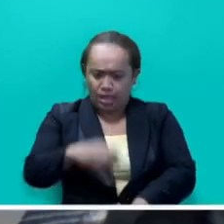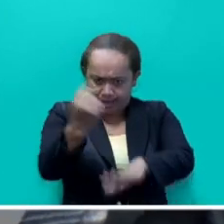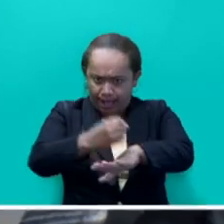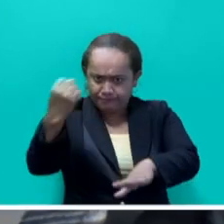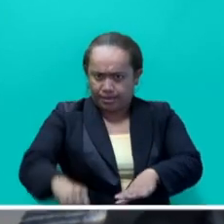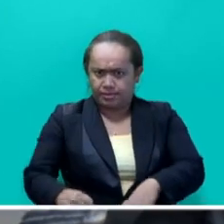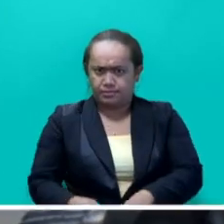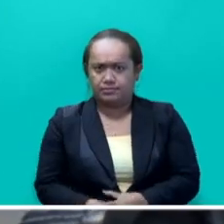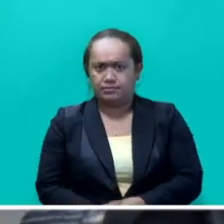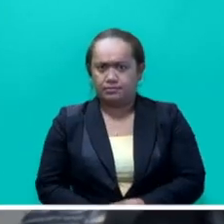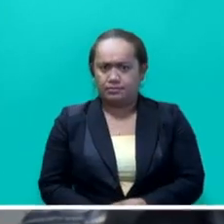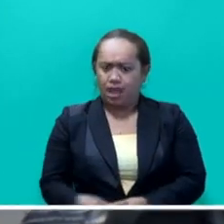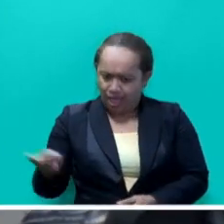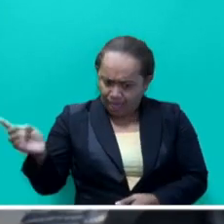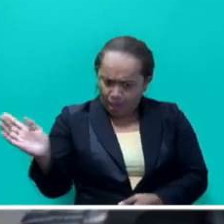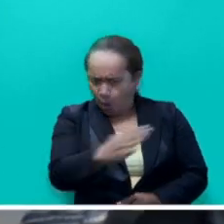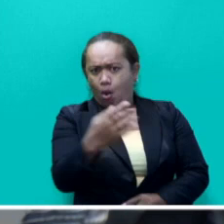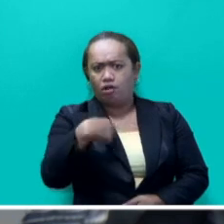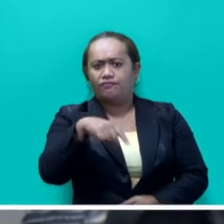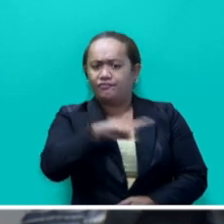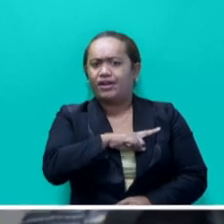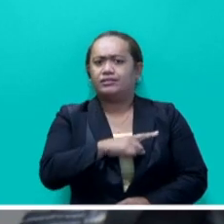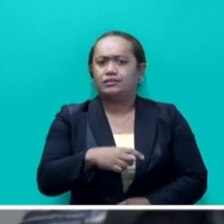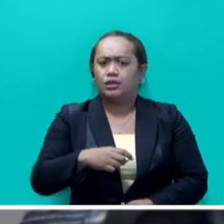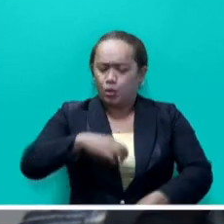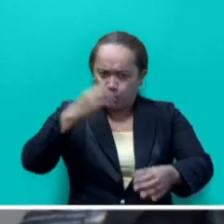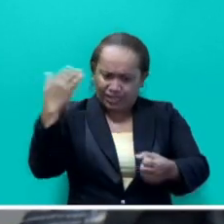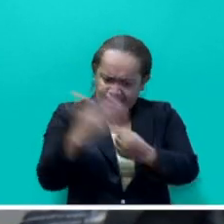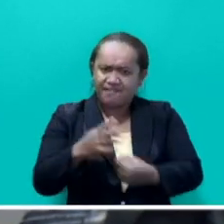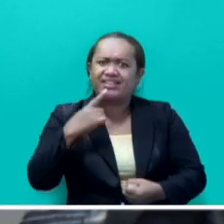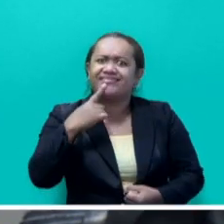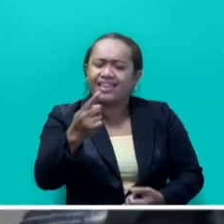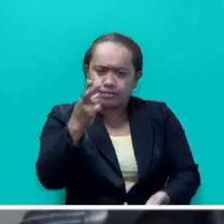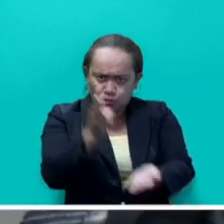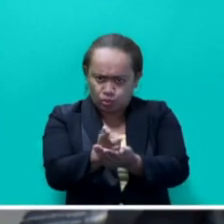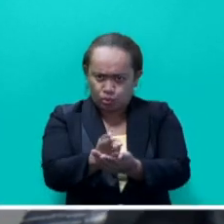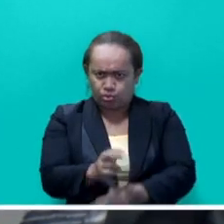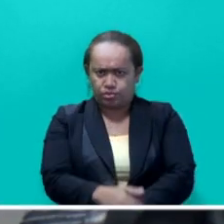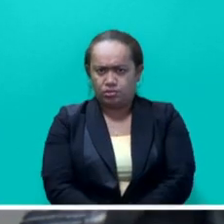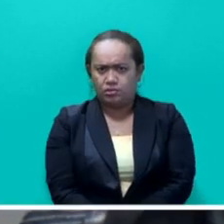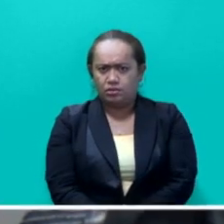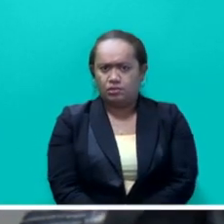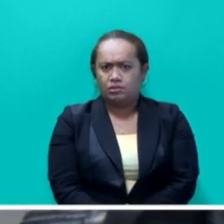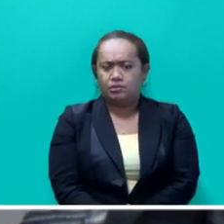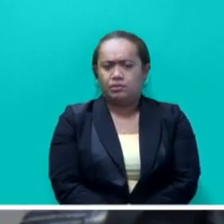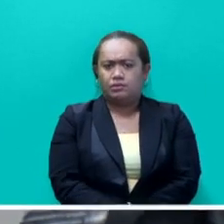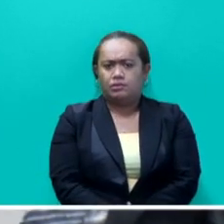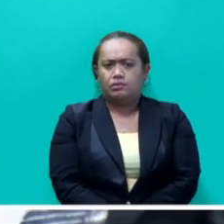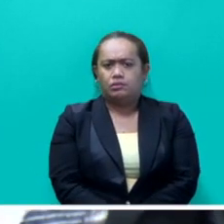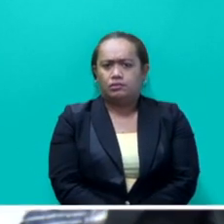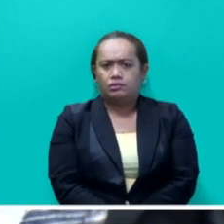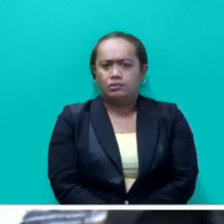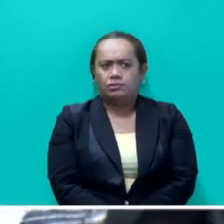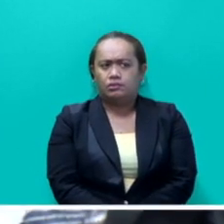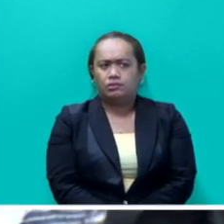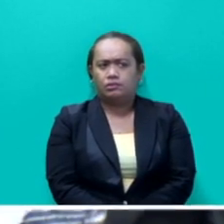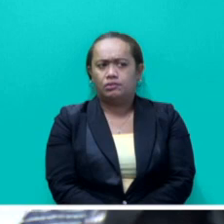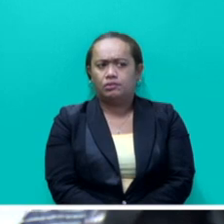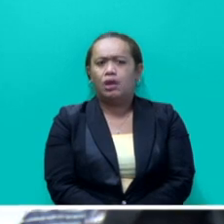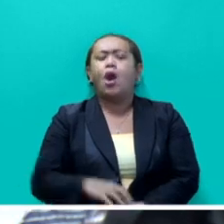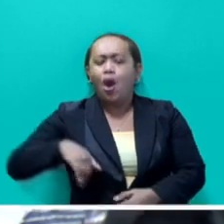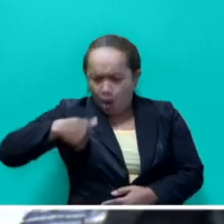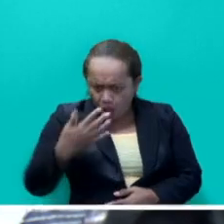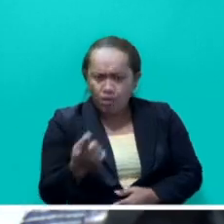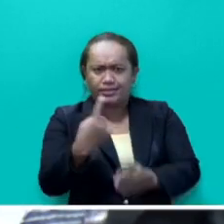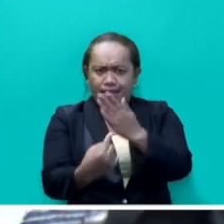people. Order. It must stop now. Salt. That has Tell always them been the the case,